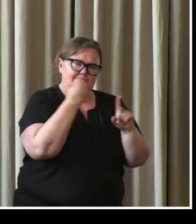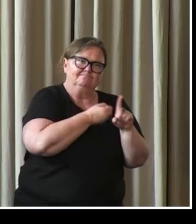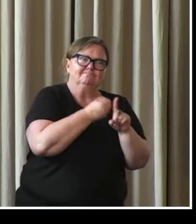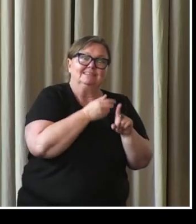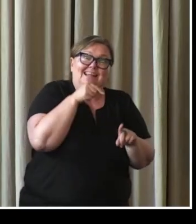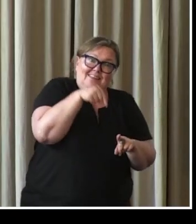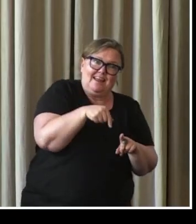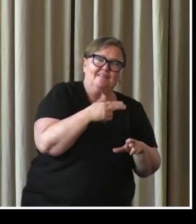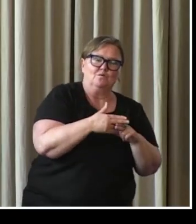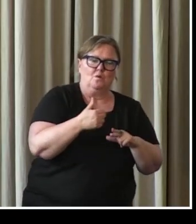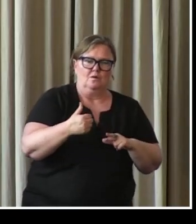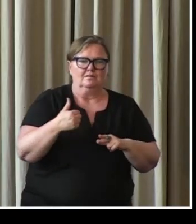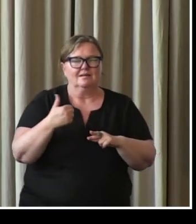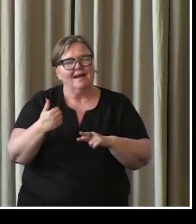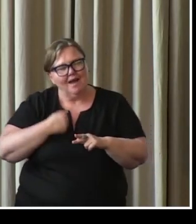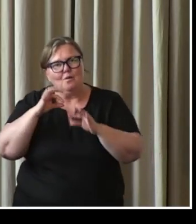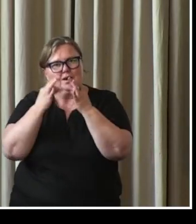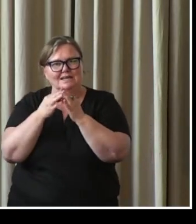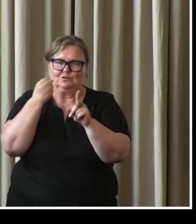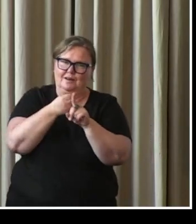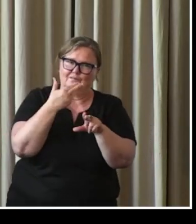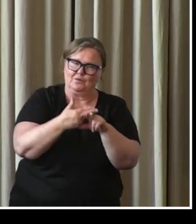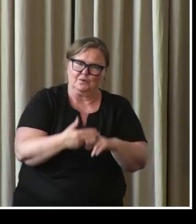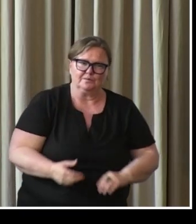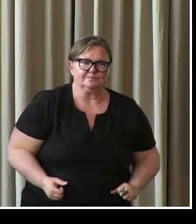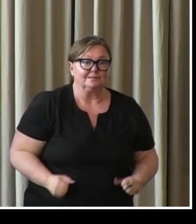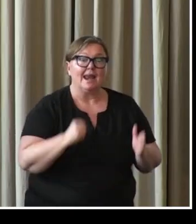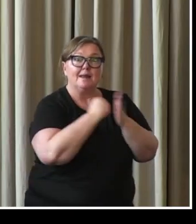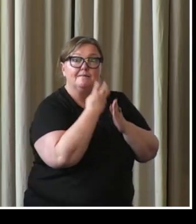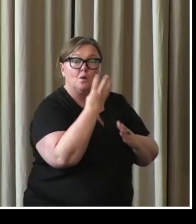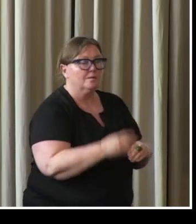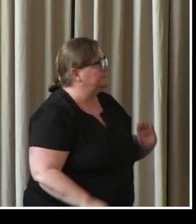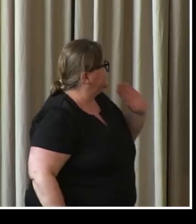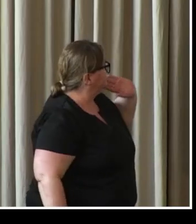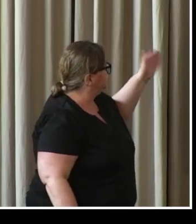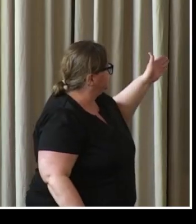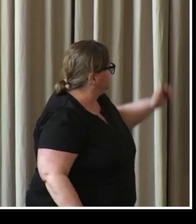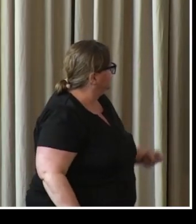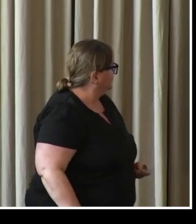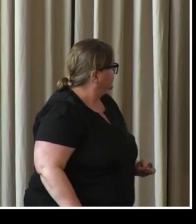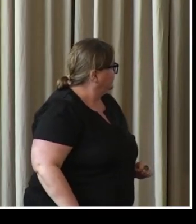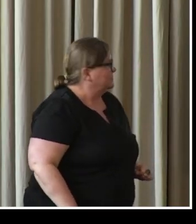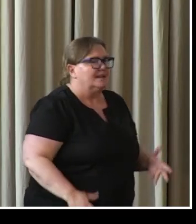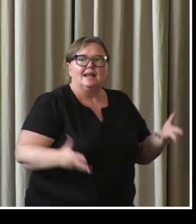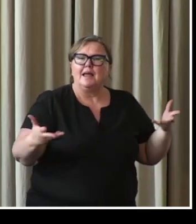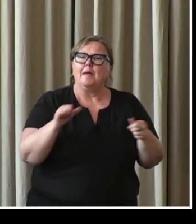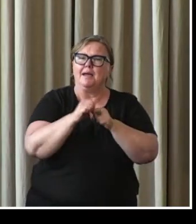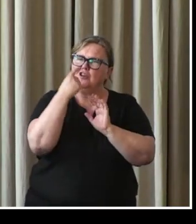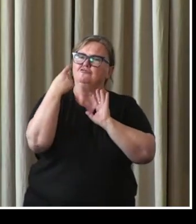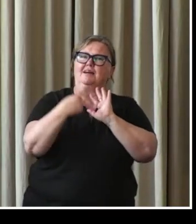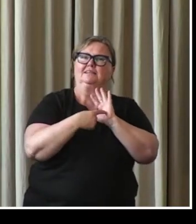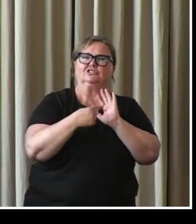over the coming years. Action Area 4 is about advocating for greater recognition and involvement of carers